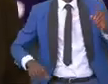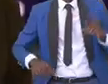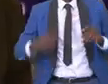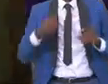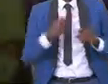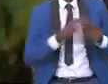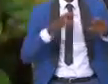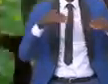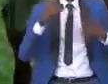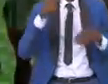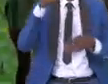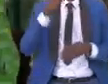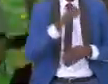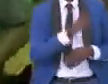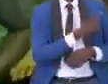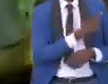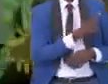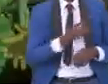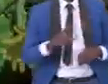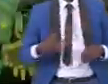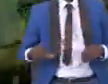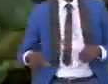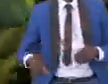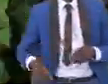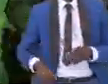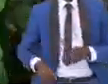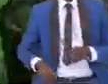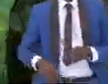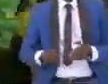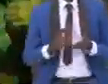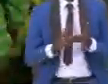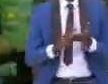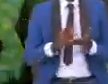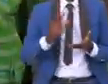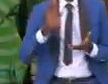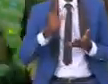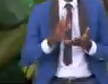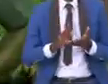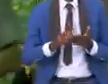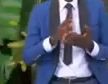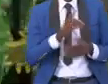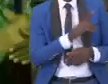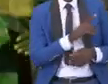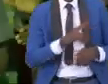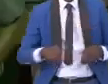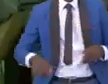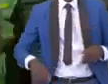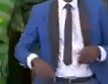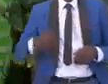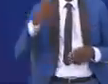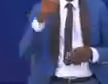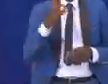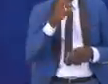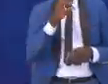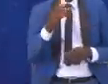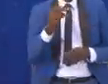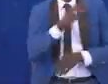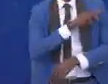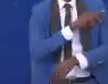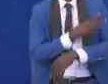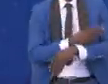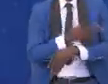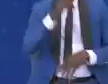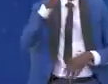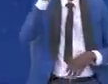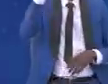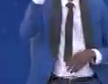do, yeah. Glory, glory, Lord. You are the mighty God, yeah. You are